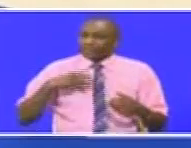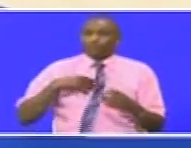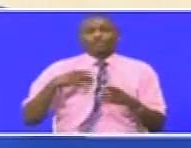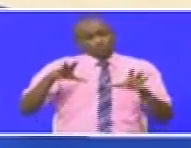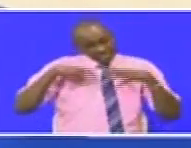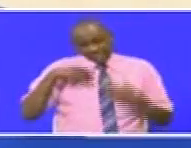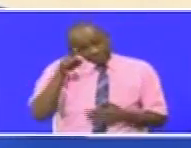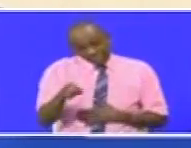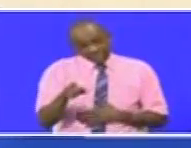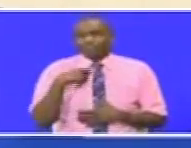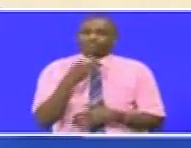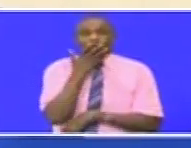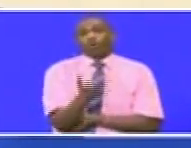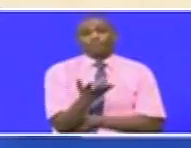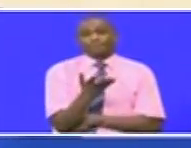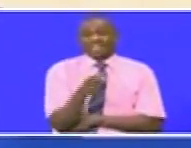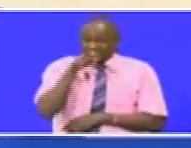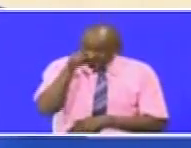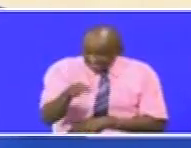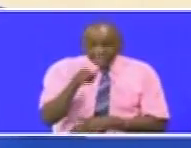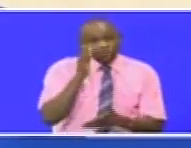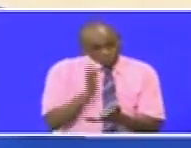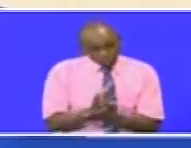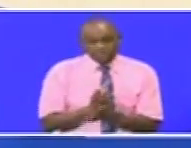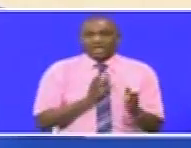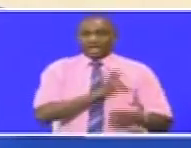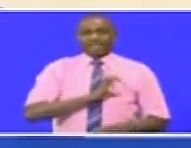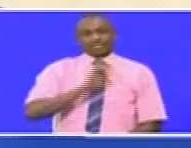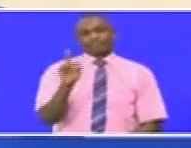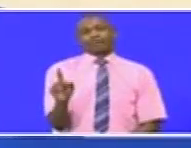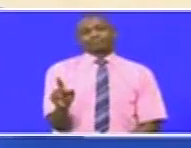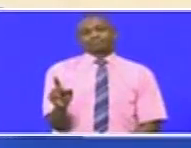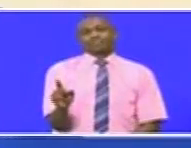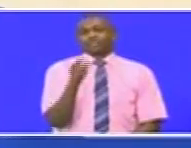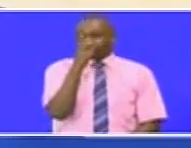accept this. And this is what was happening in